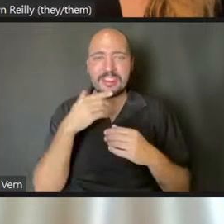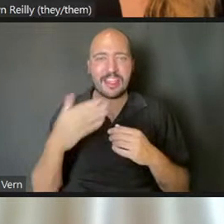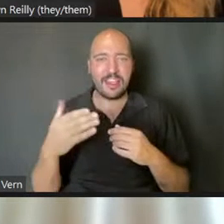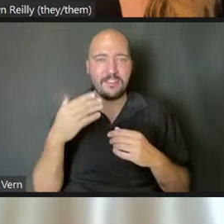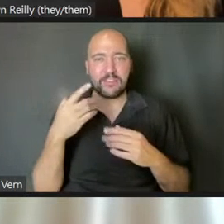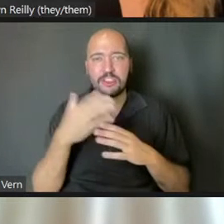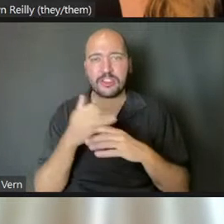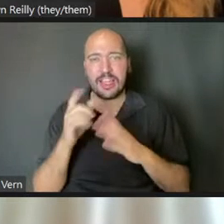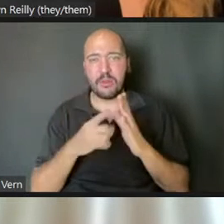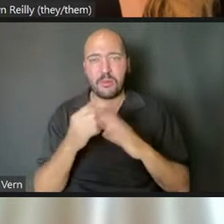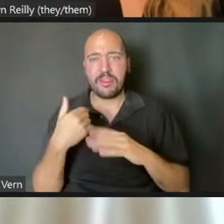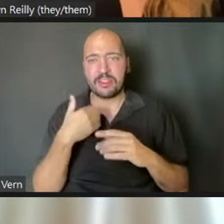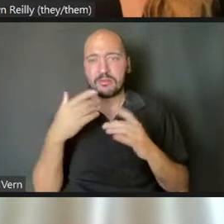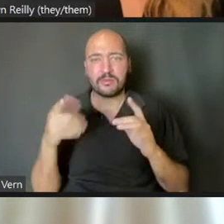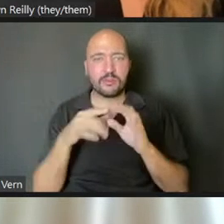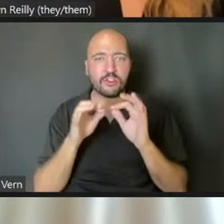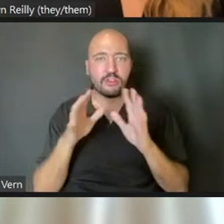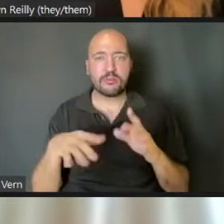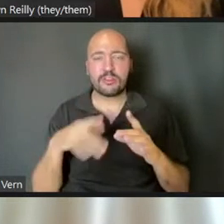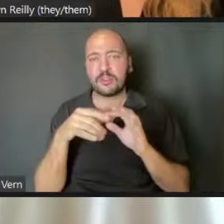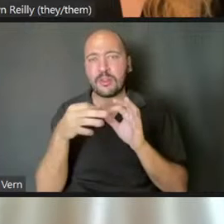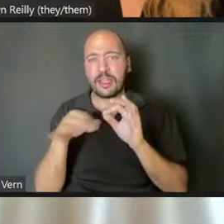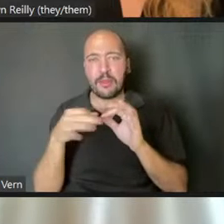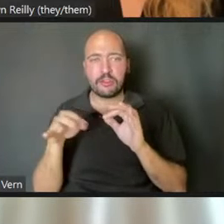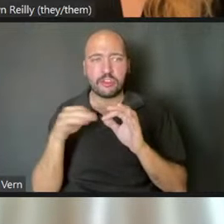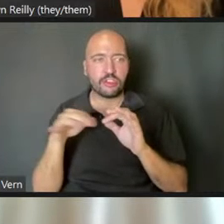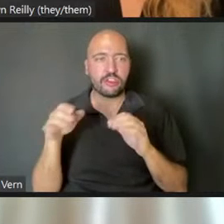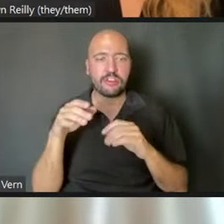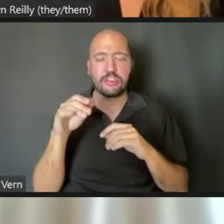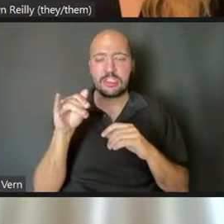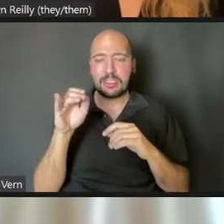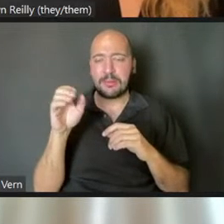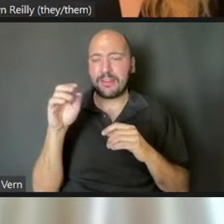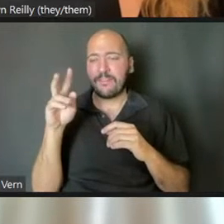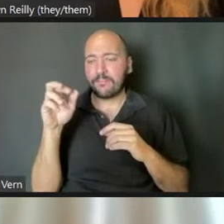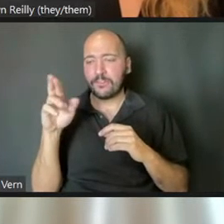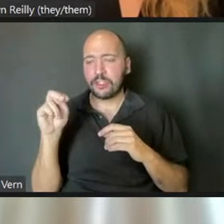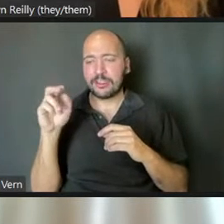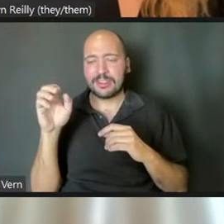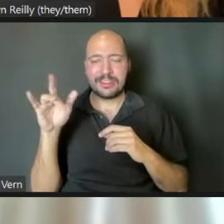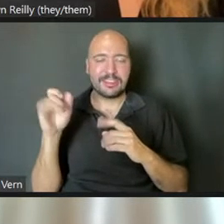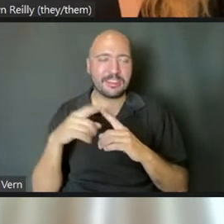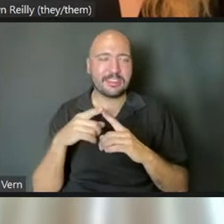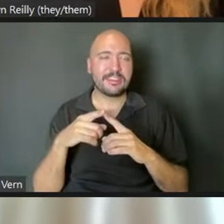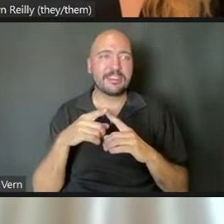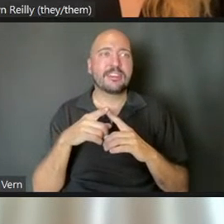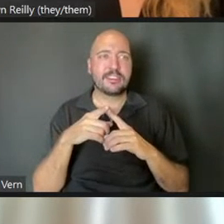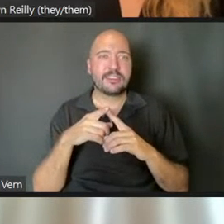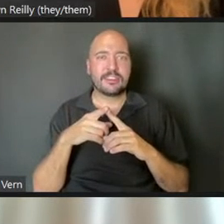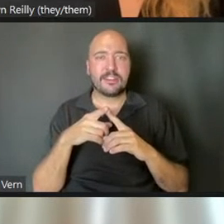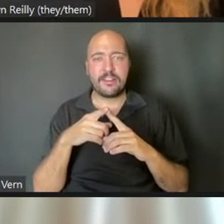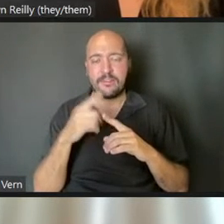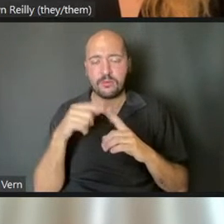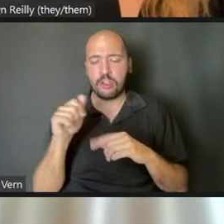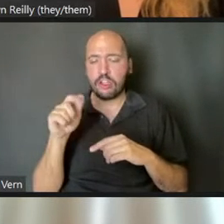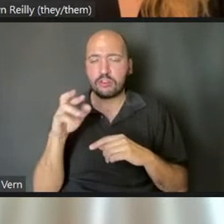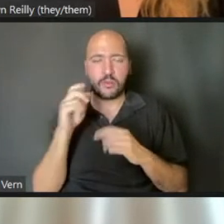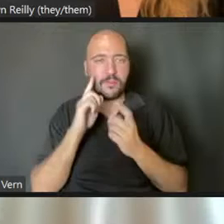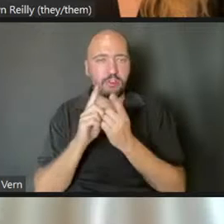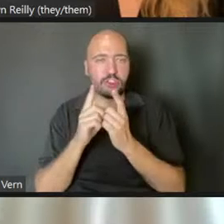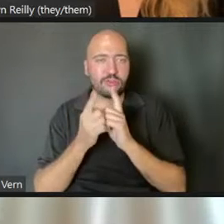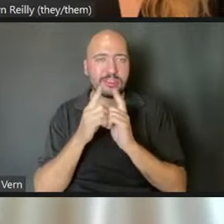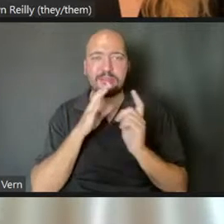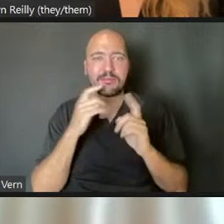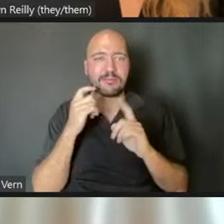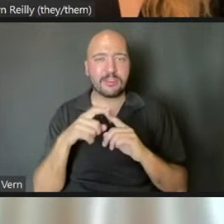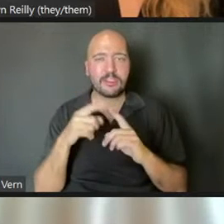you, interpreters, live captioner Jamie, Vern, and Elise from SignNexus, to Arturo for translating, to our artists